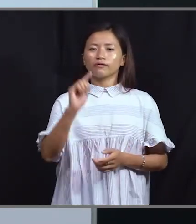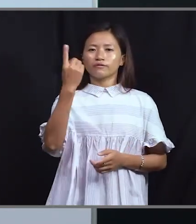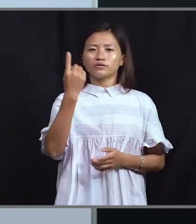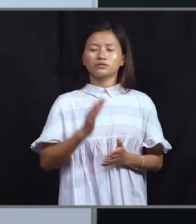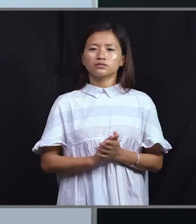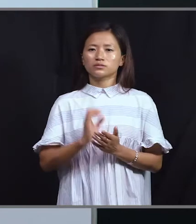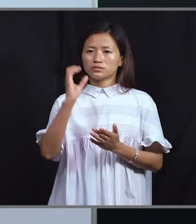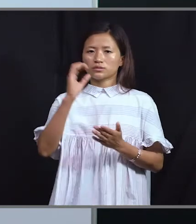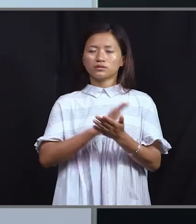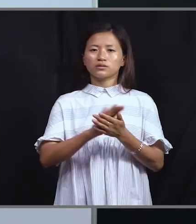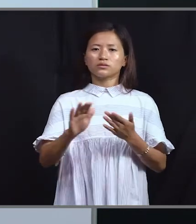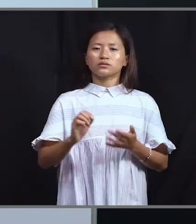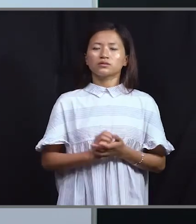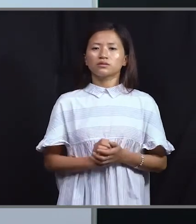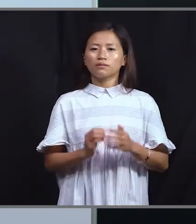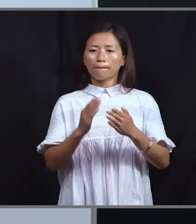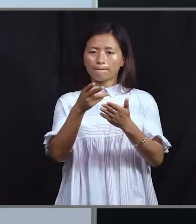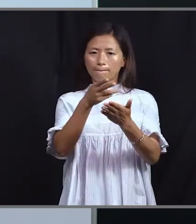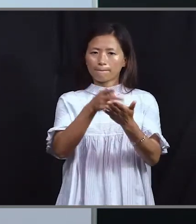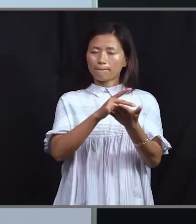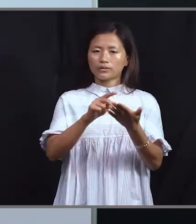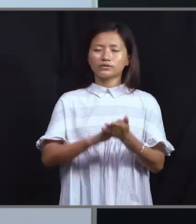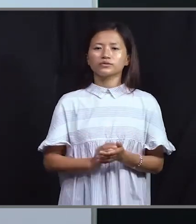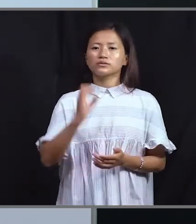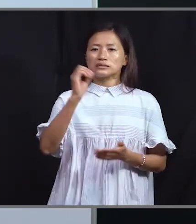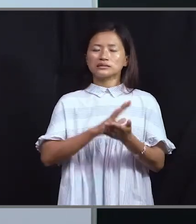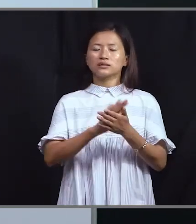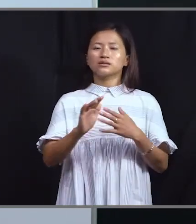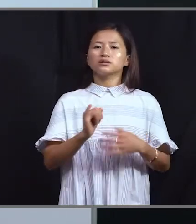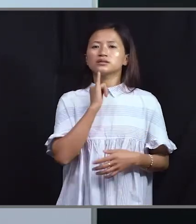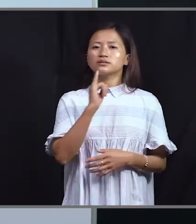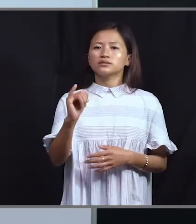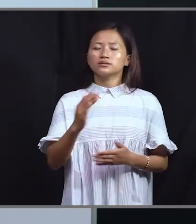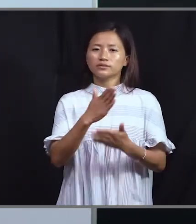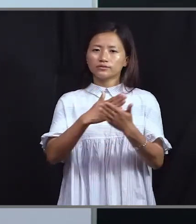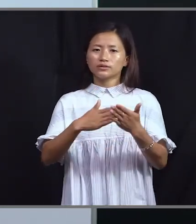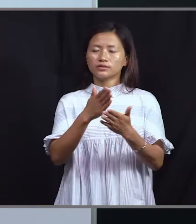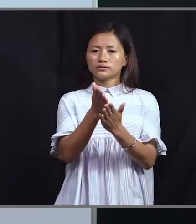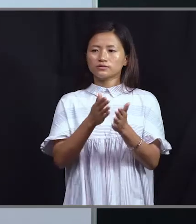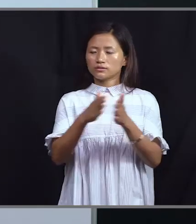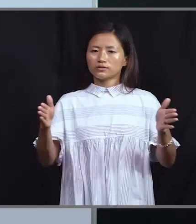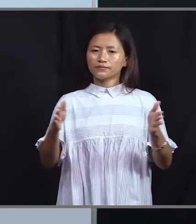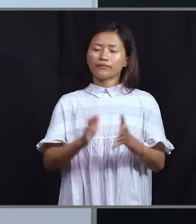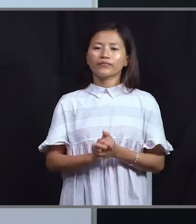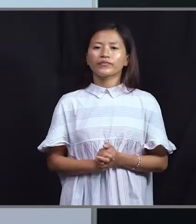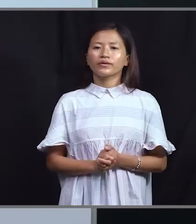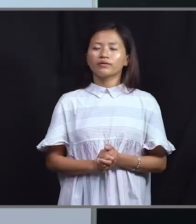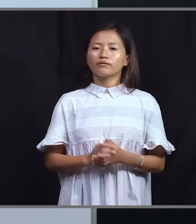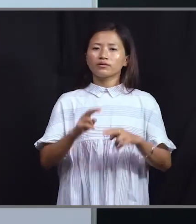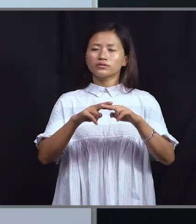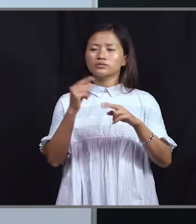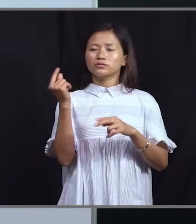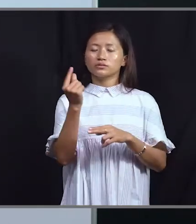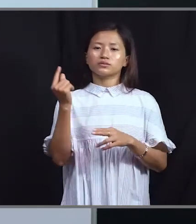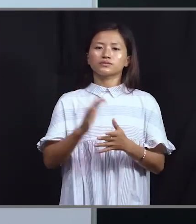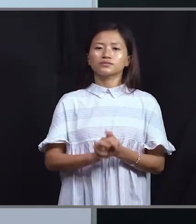first chapter, the first part of your chapter, okay, the books is being divided into these functions.